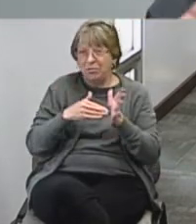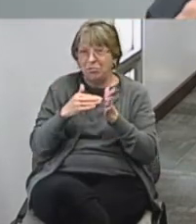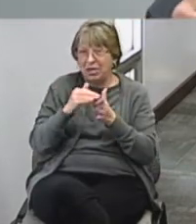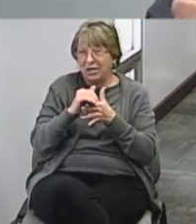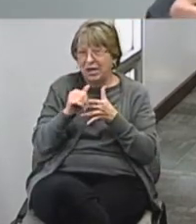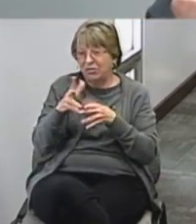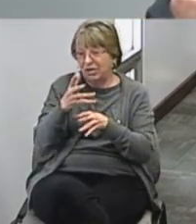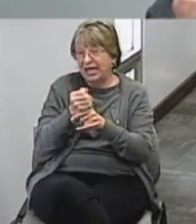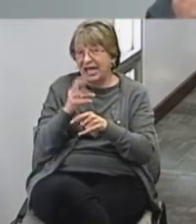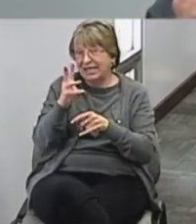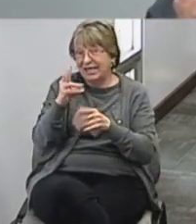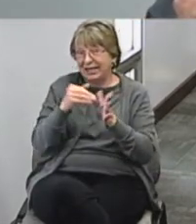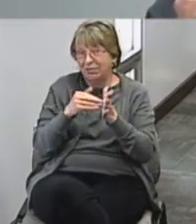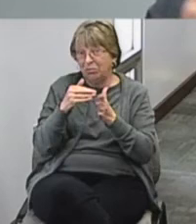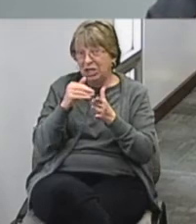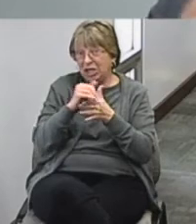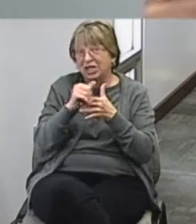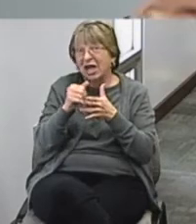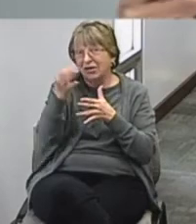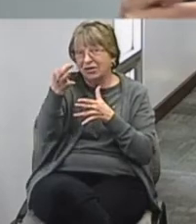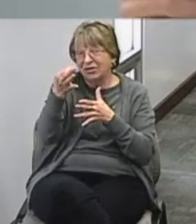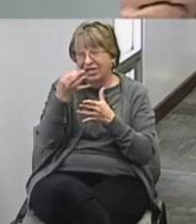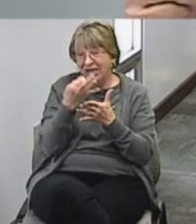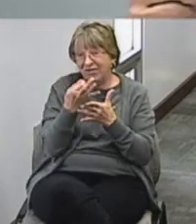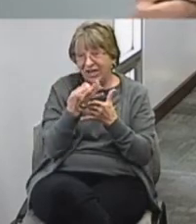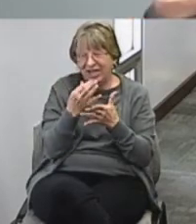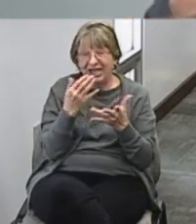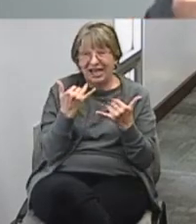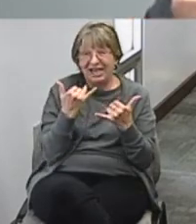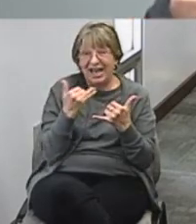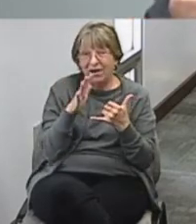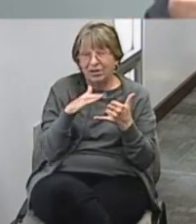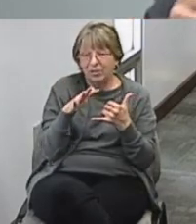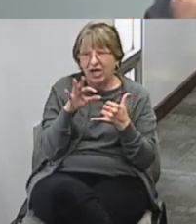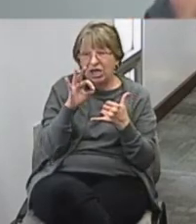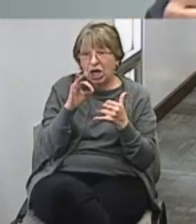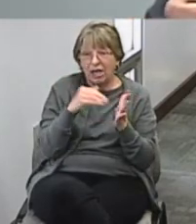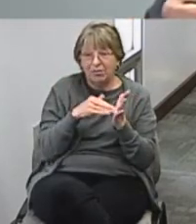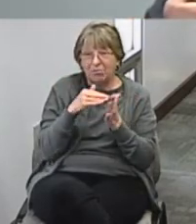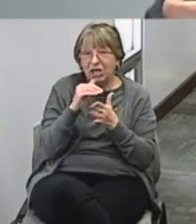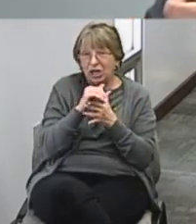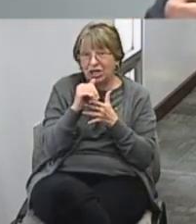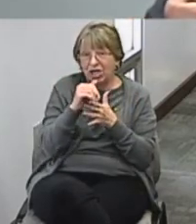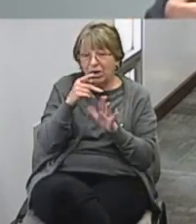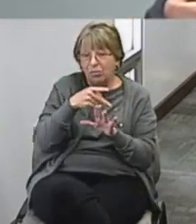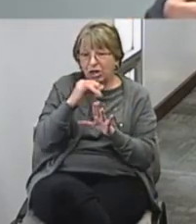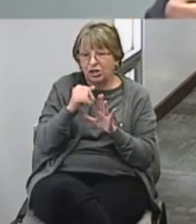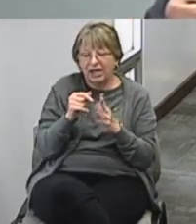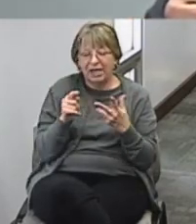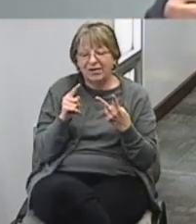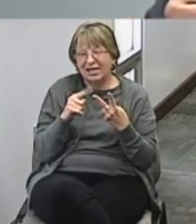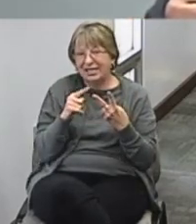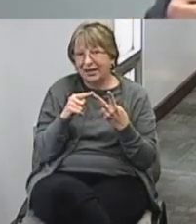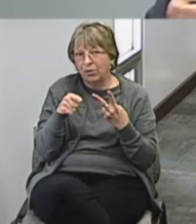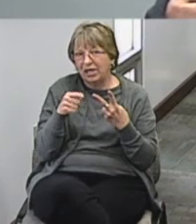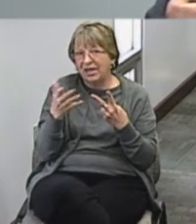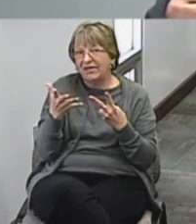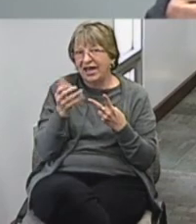million in funding wow. for that. Yeah. Now I think it's grown to about a $9 million project. And then Wyandotte County